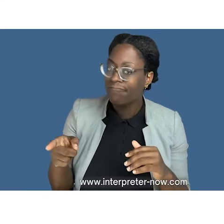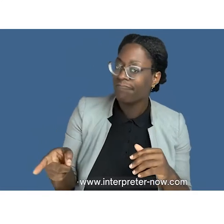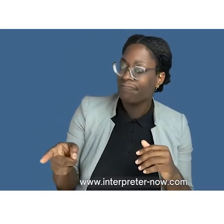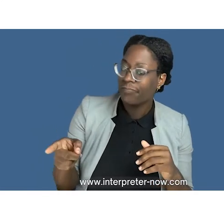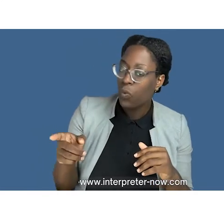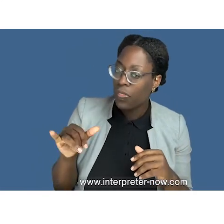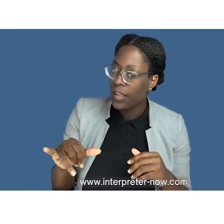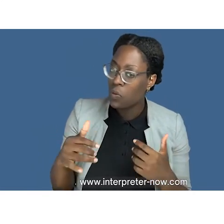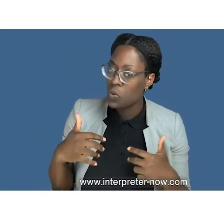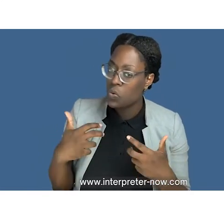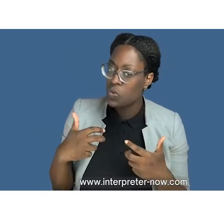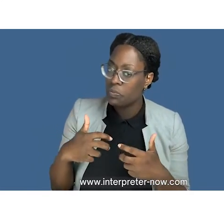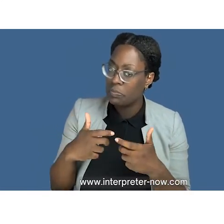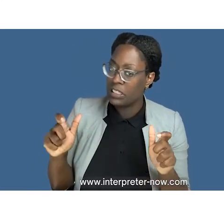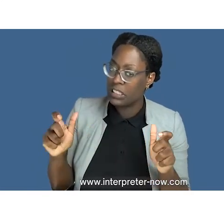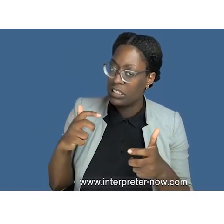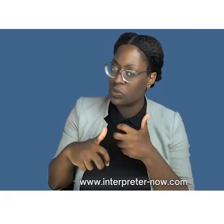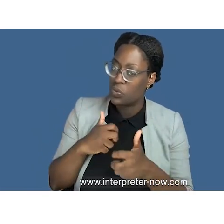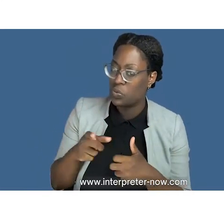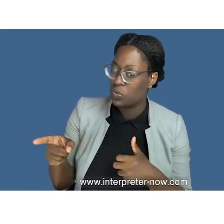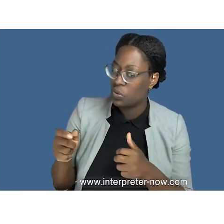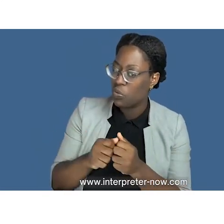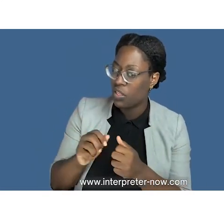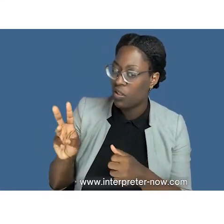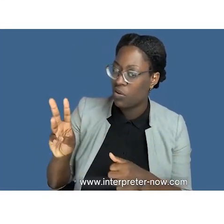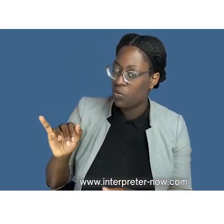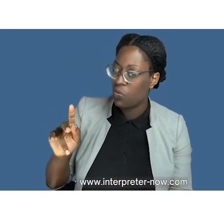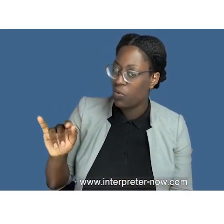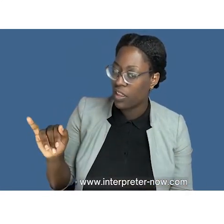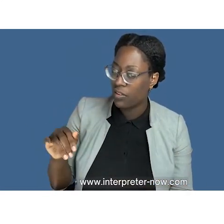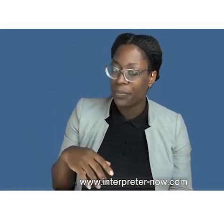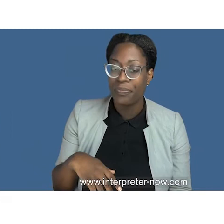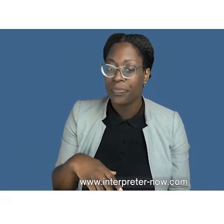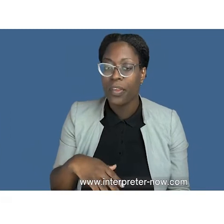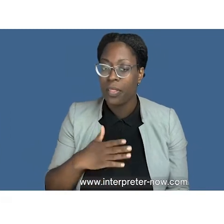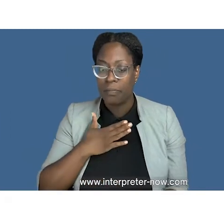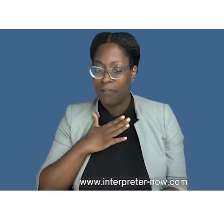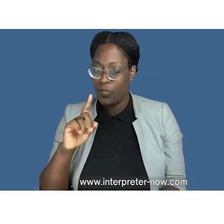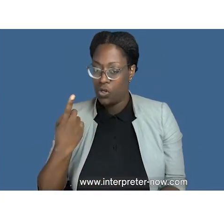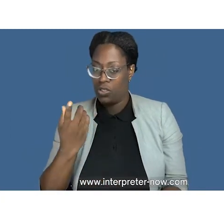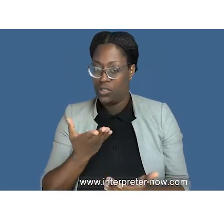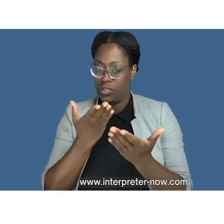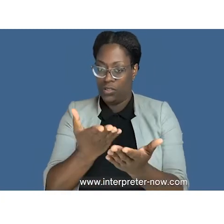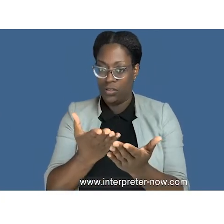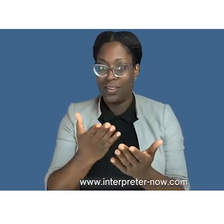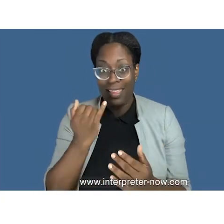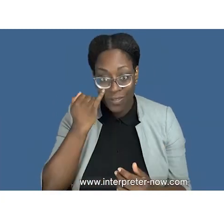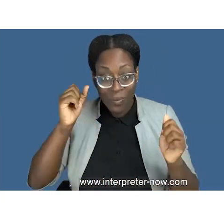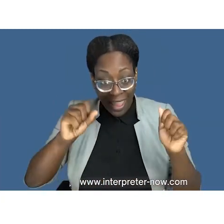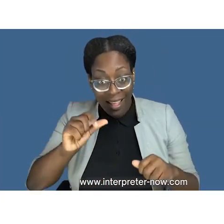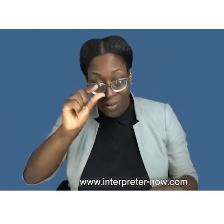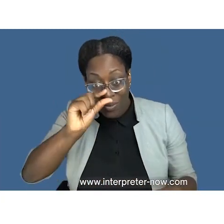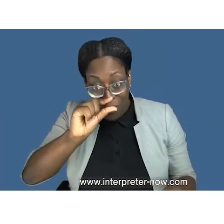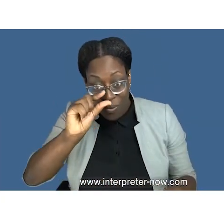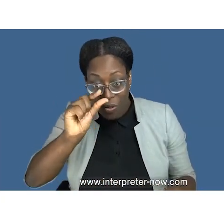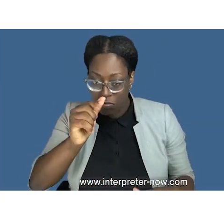as a resource, but there's some major issues there too. So if you can Google it, Google it. And